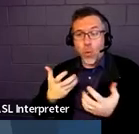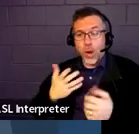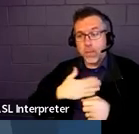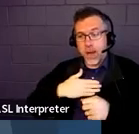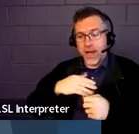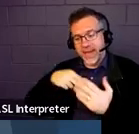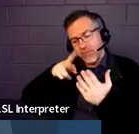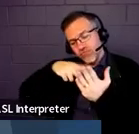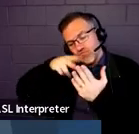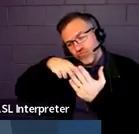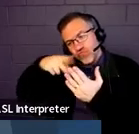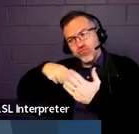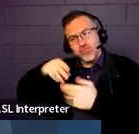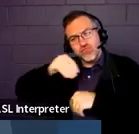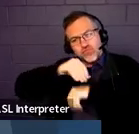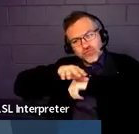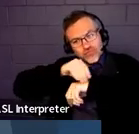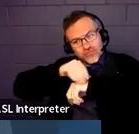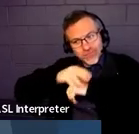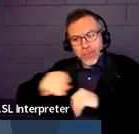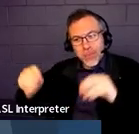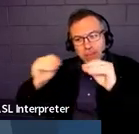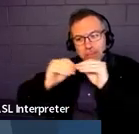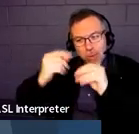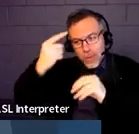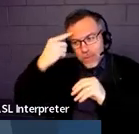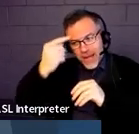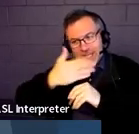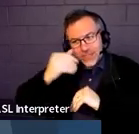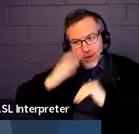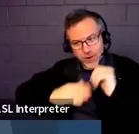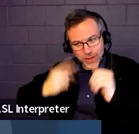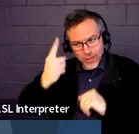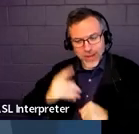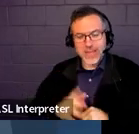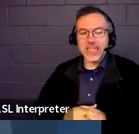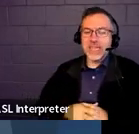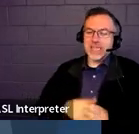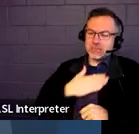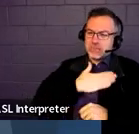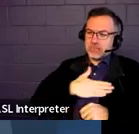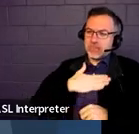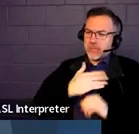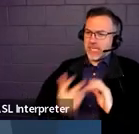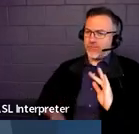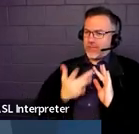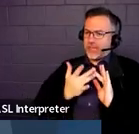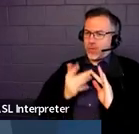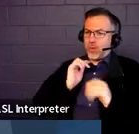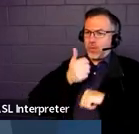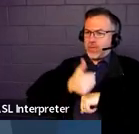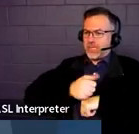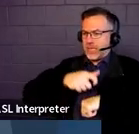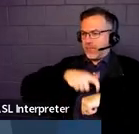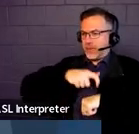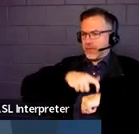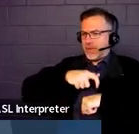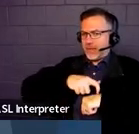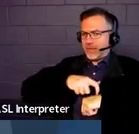know, more minds are better than one, please just reach out to me and we can set a time and we can